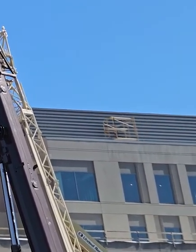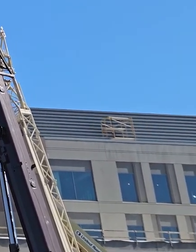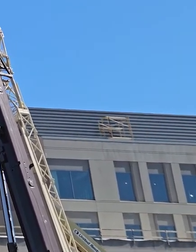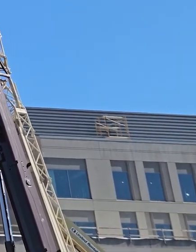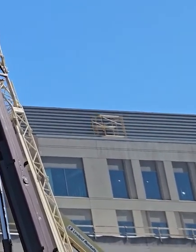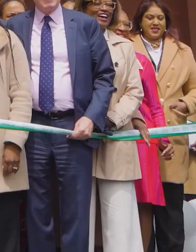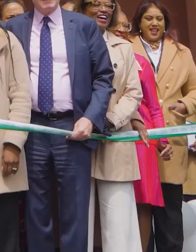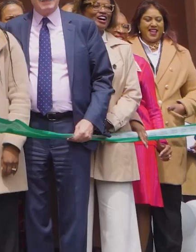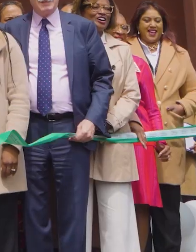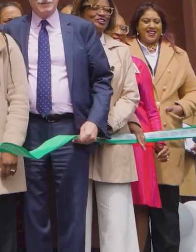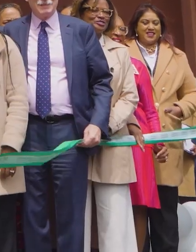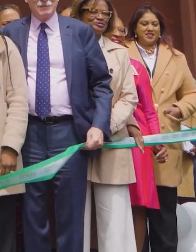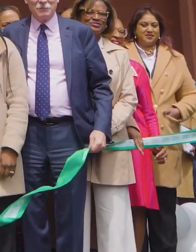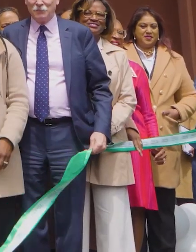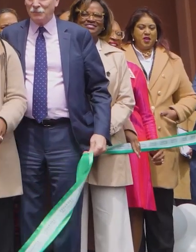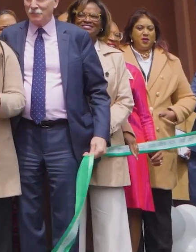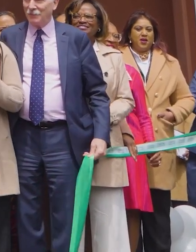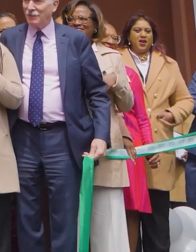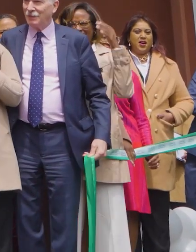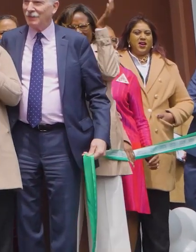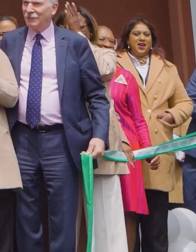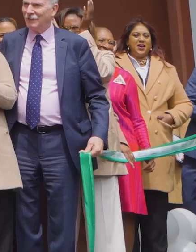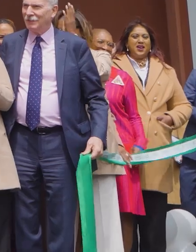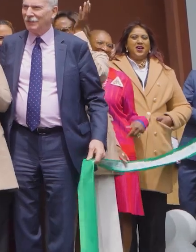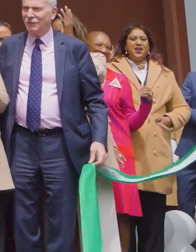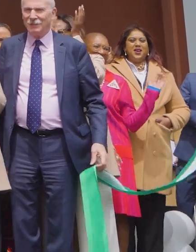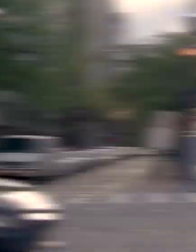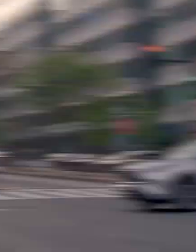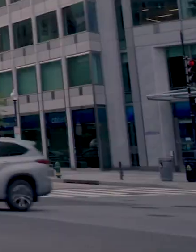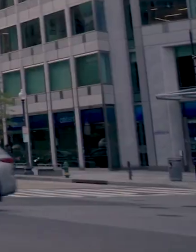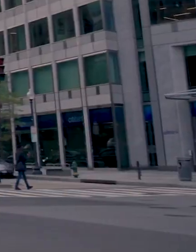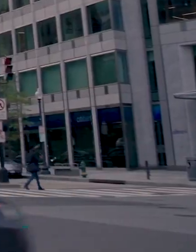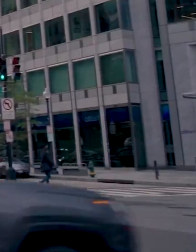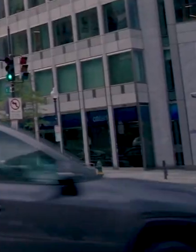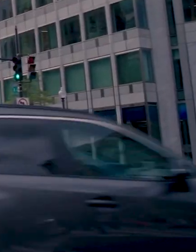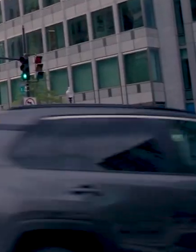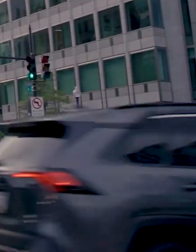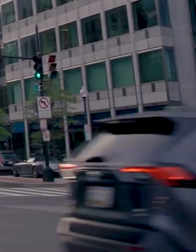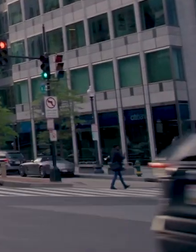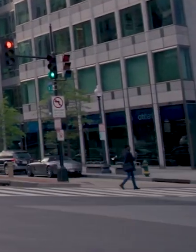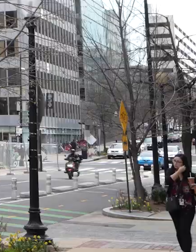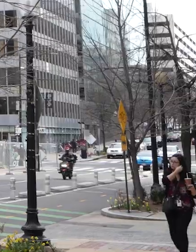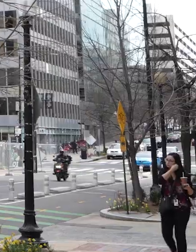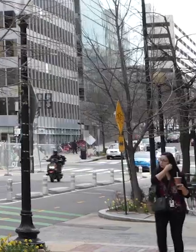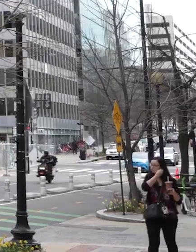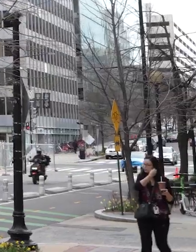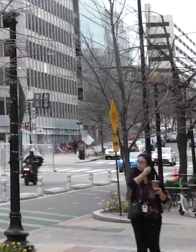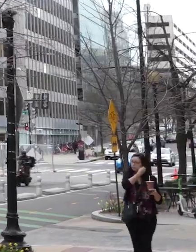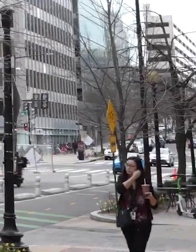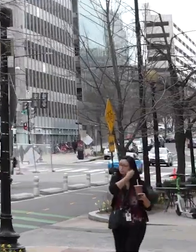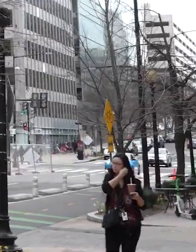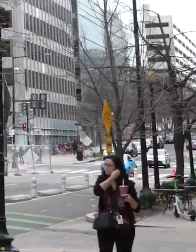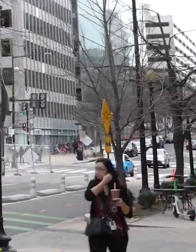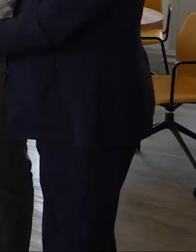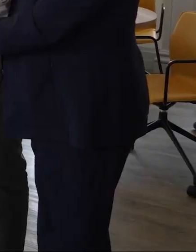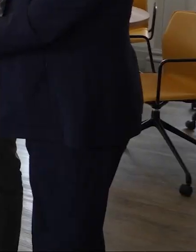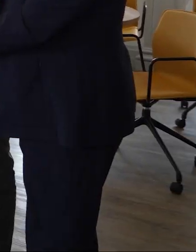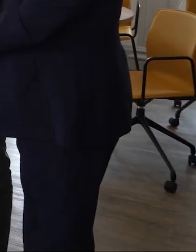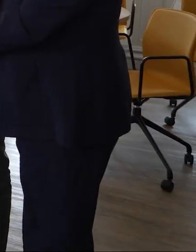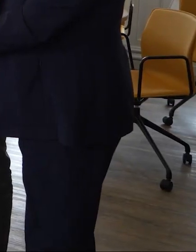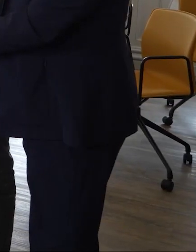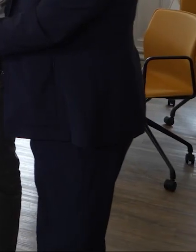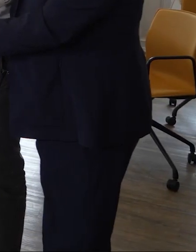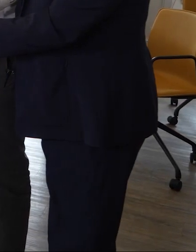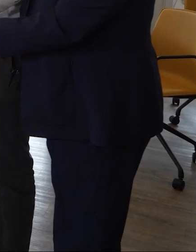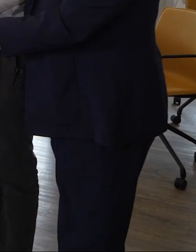new hospital east of the river in a generation. And when downtown needed a comeback, we didn't wait. We